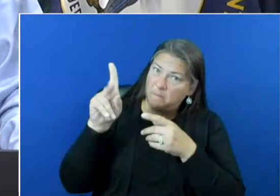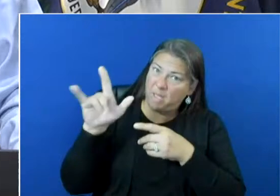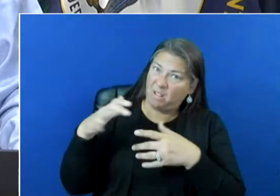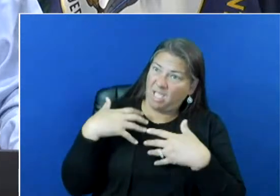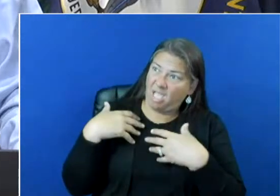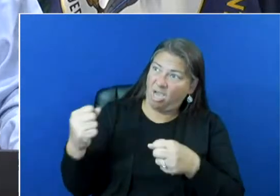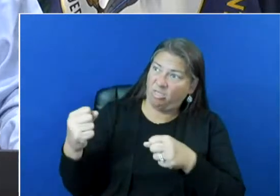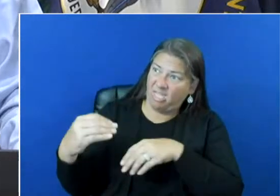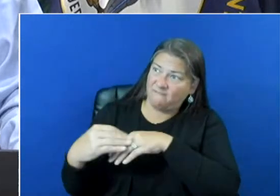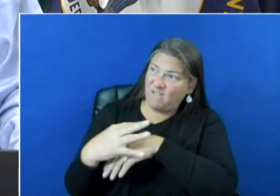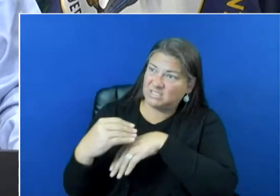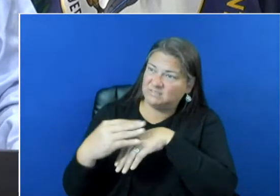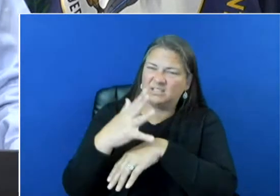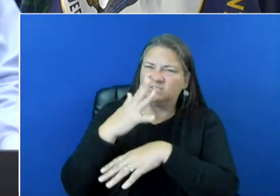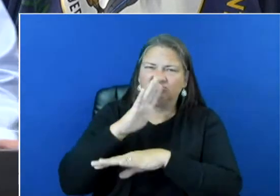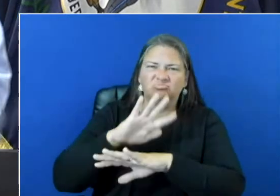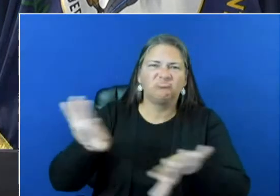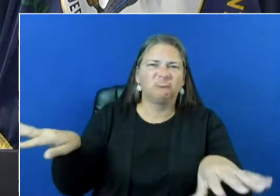advice.